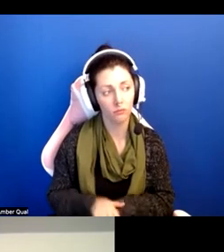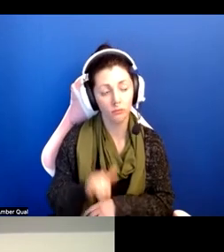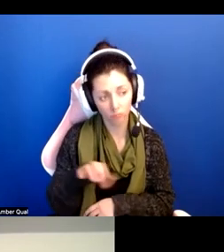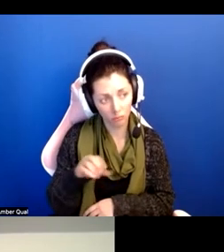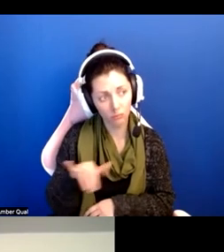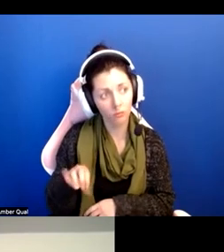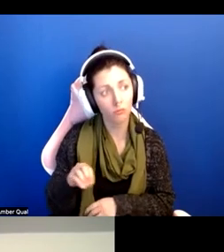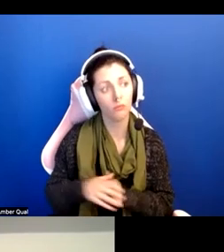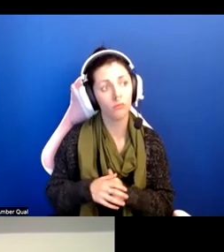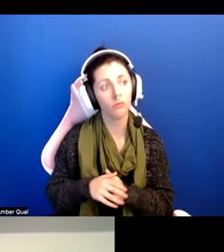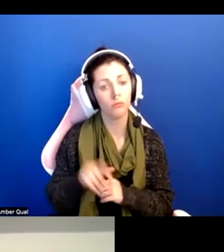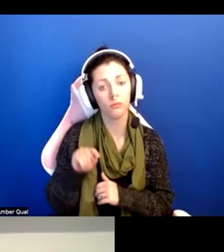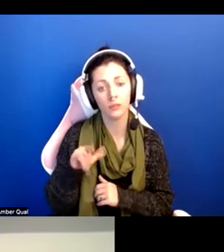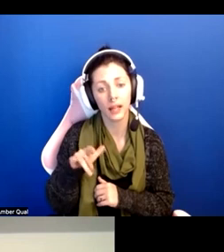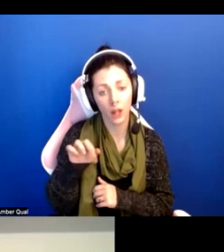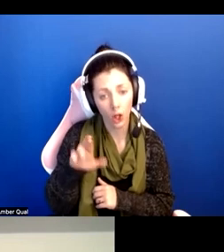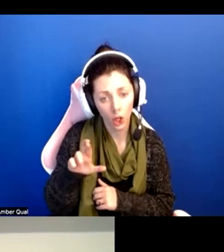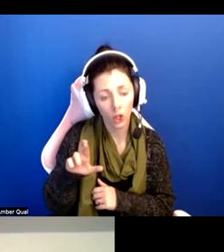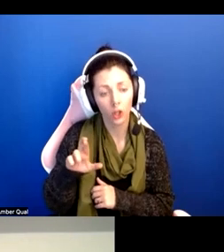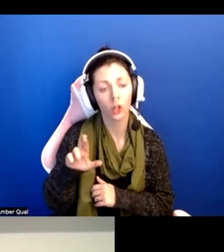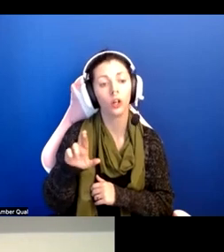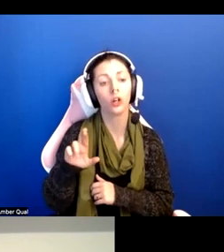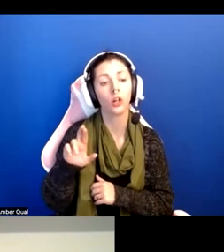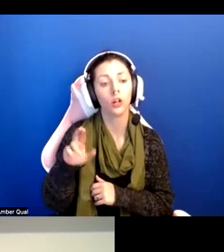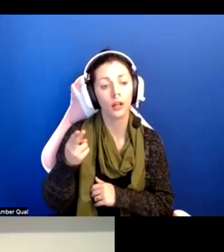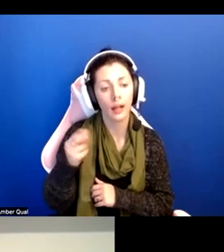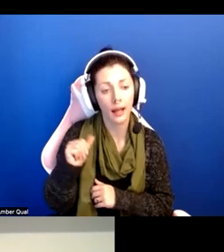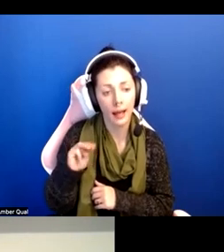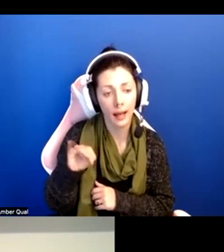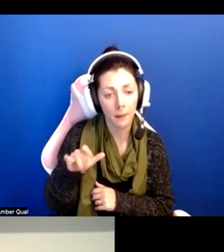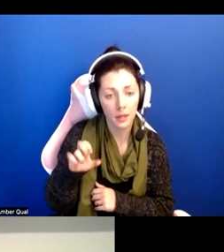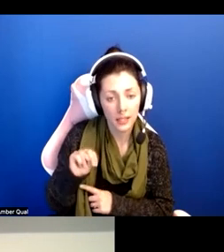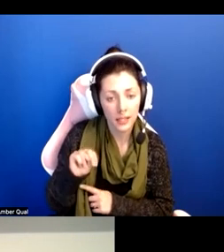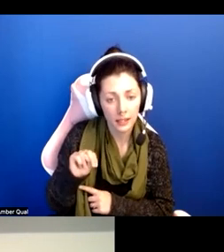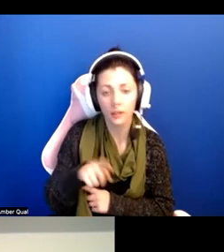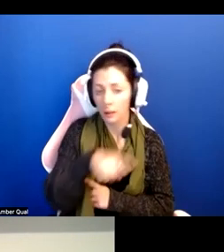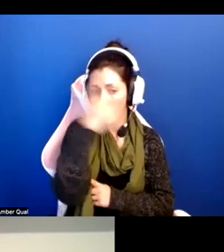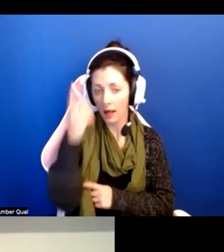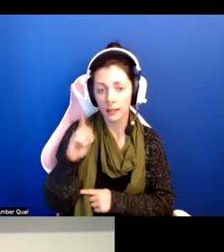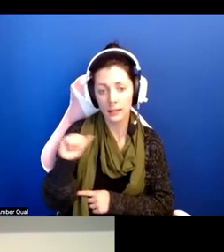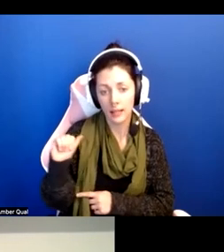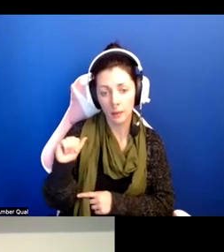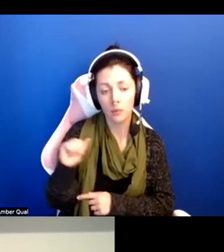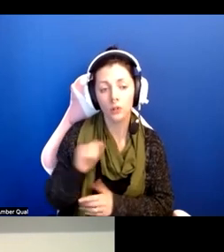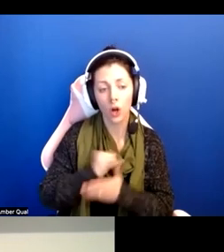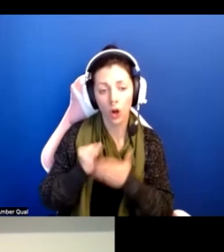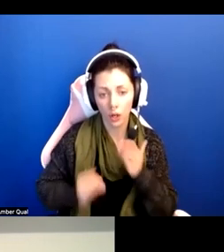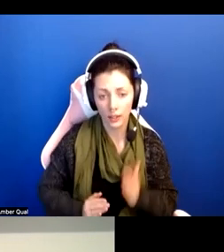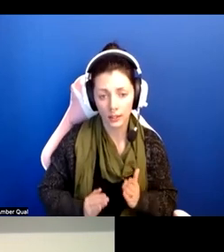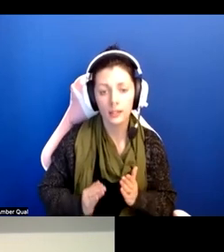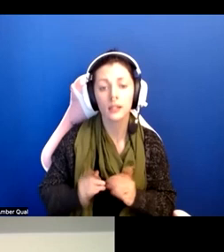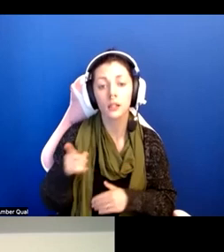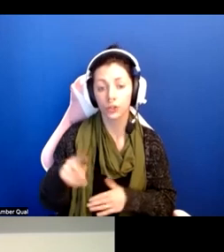Hamilton, someone I mentioned before, they're a Black disabled artist, and she is a dancer.